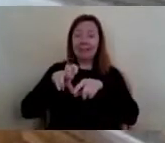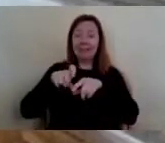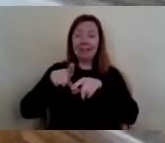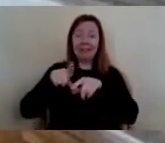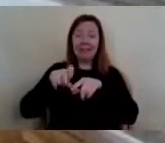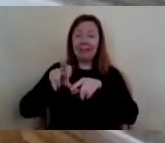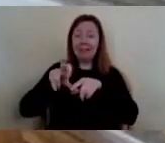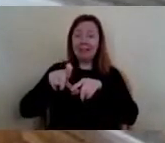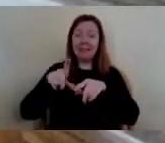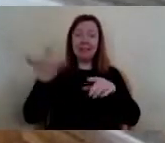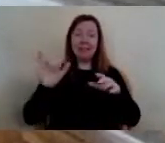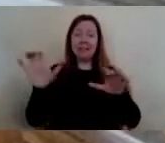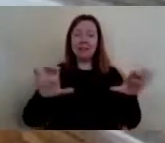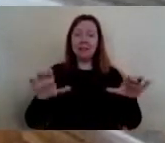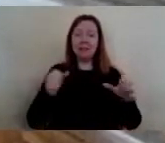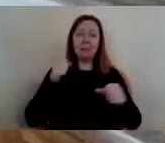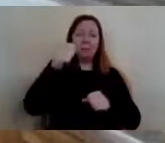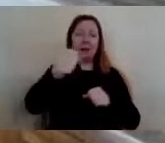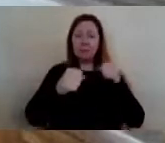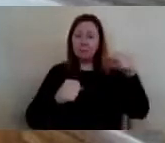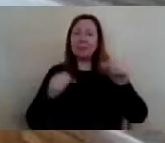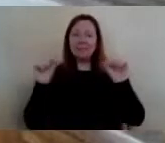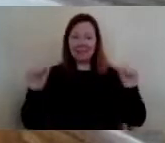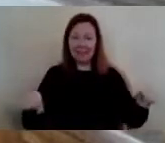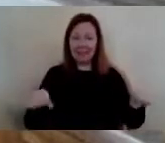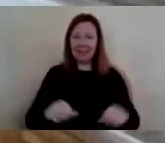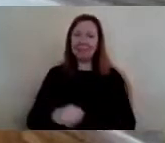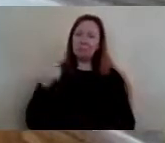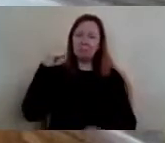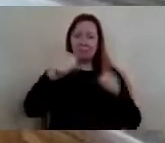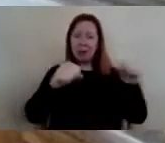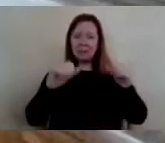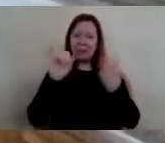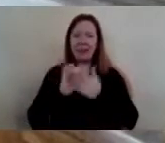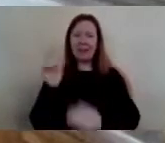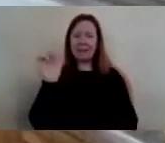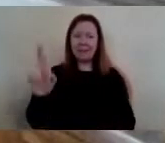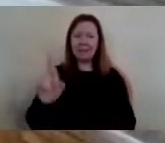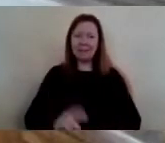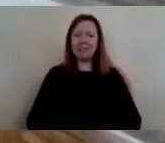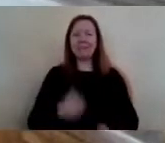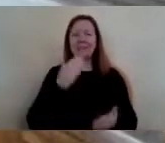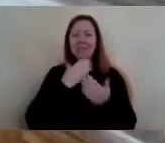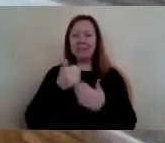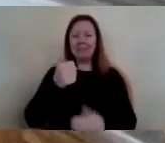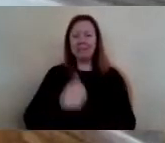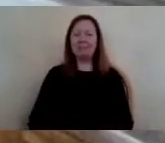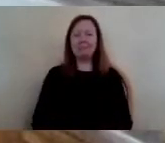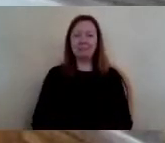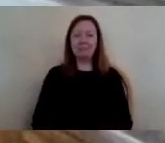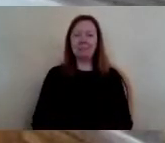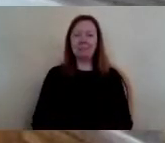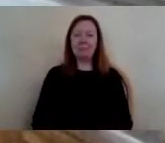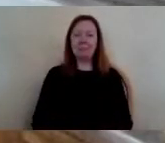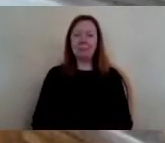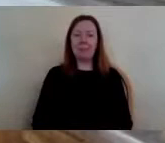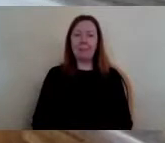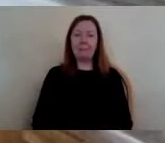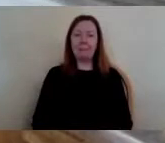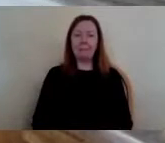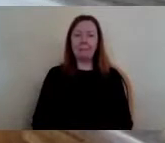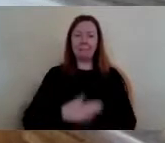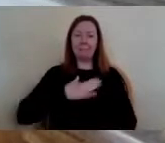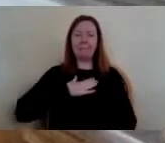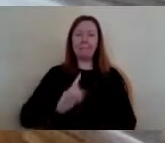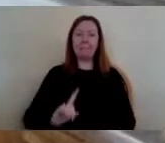of you like you're doing a little bit of a punch. Take that, cancer. Good. Keep going. Chest is